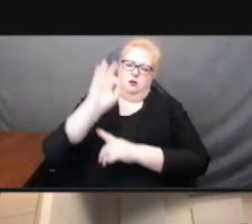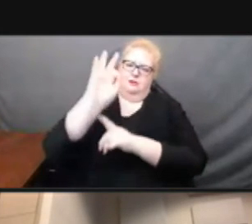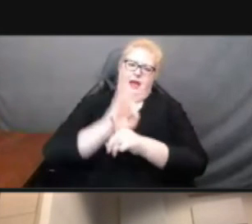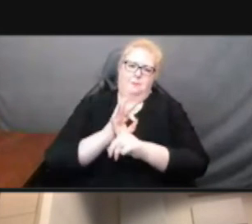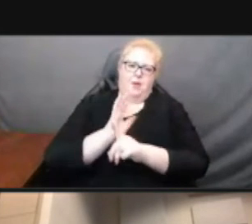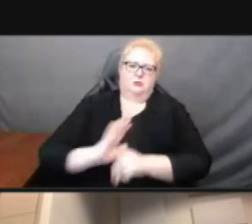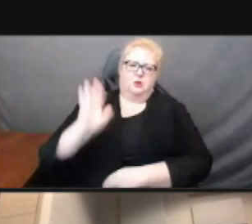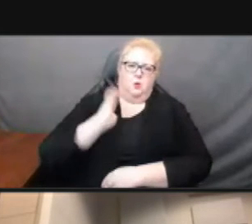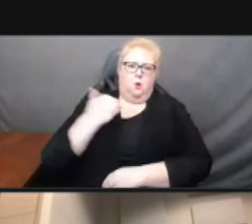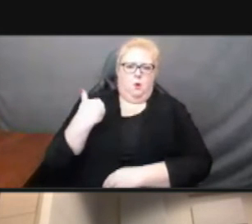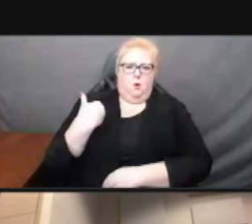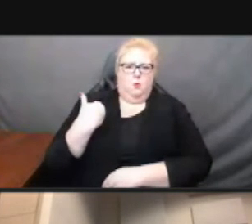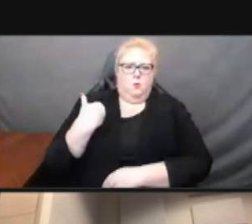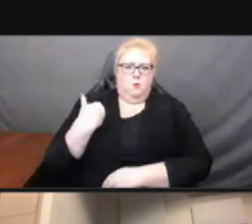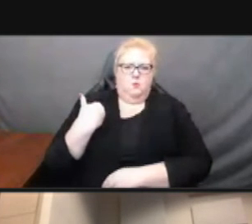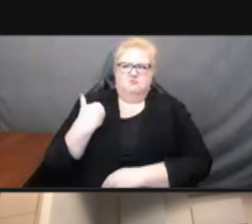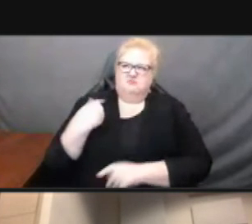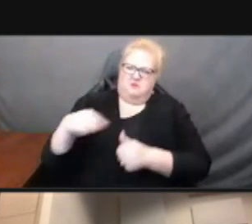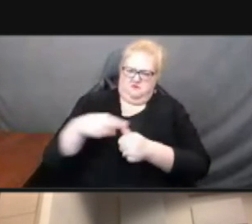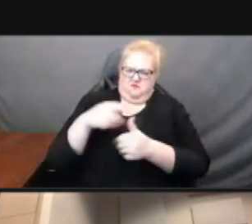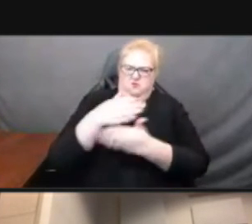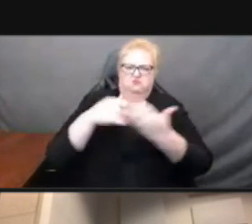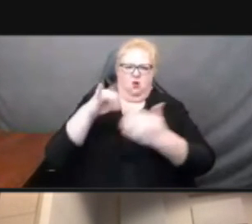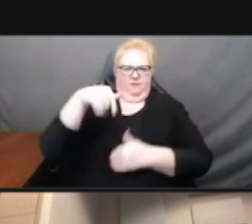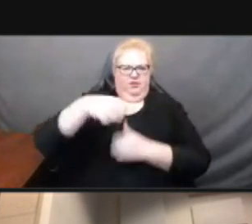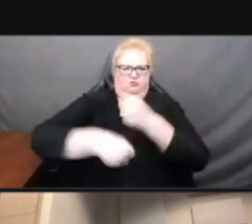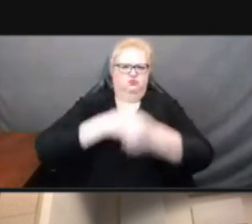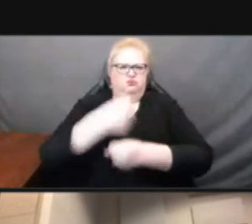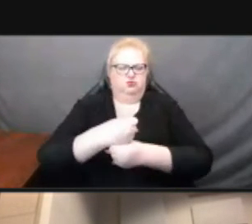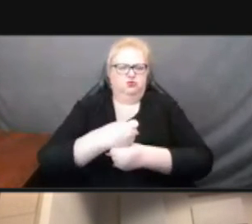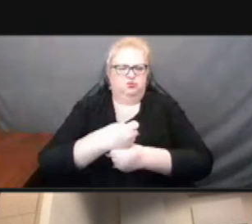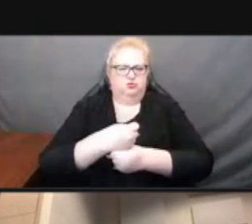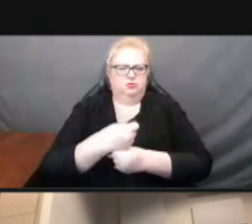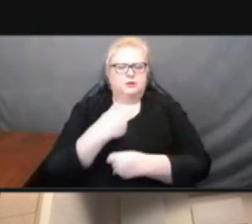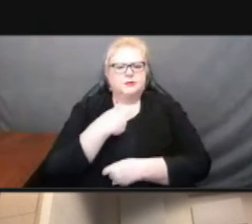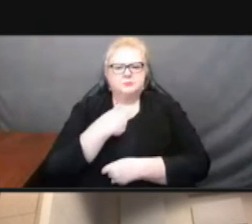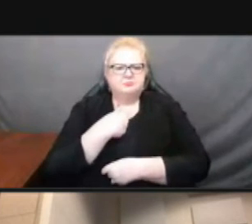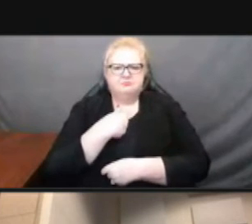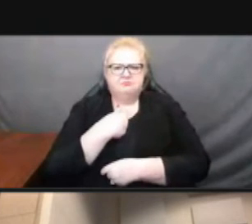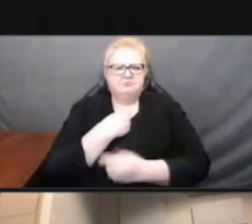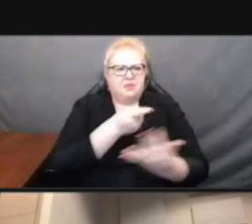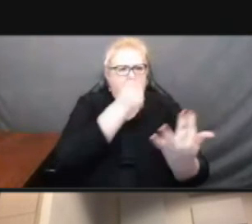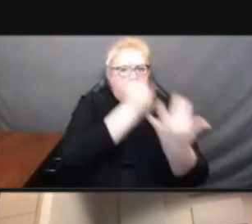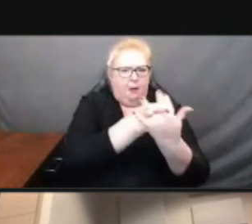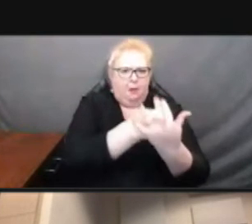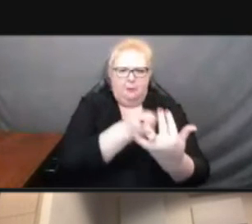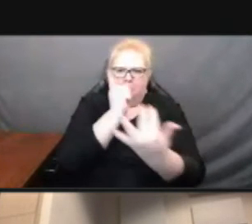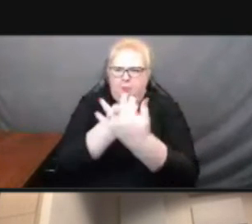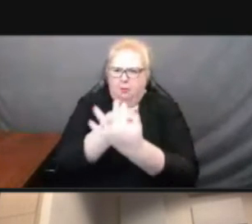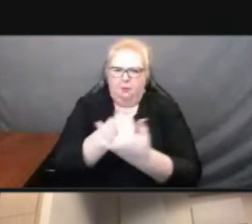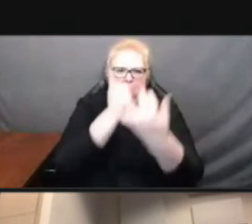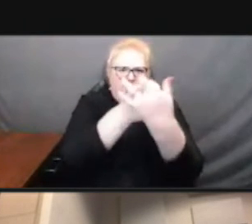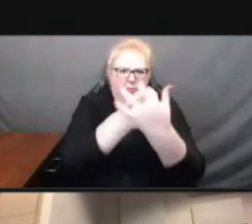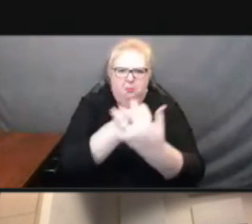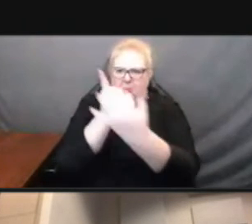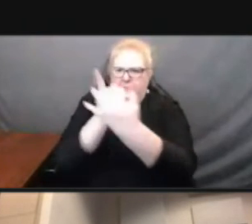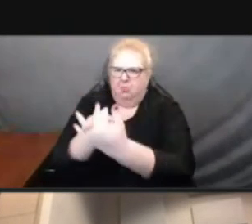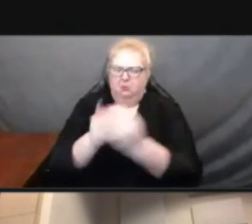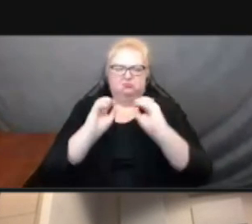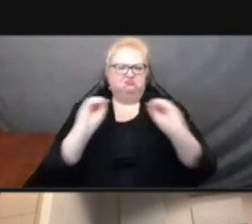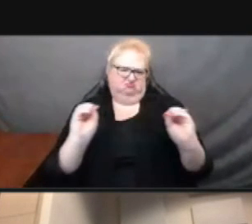year. And I didn't take any real shots at anybody. I didn't make anything personal, and I never